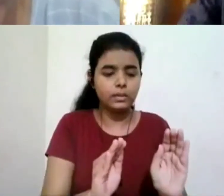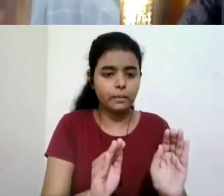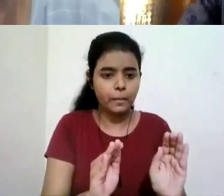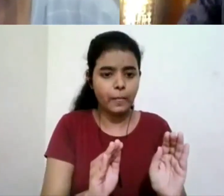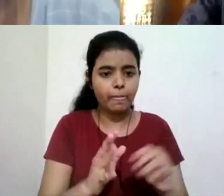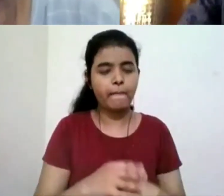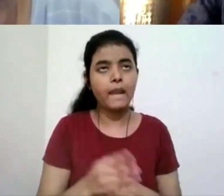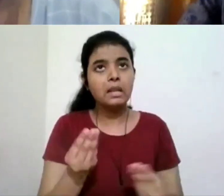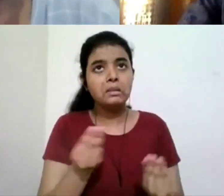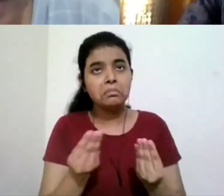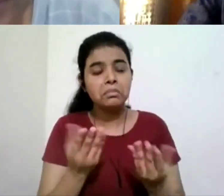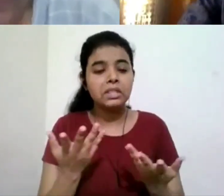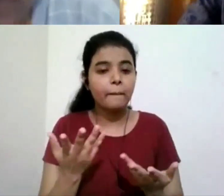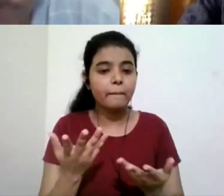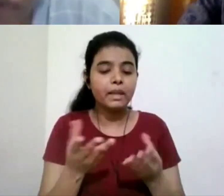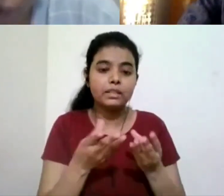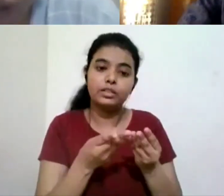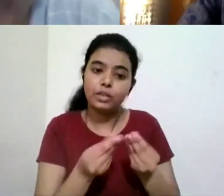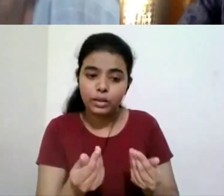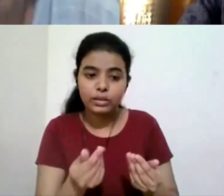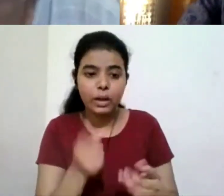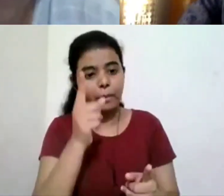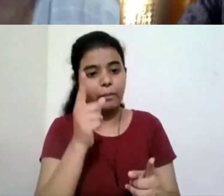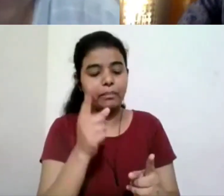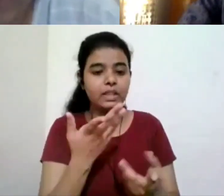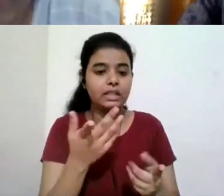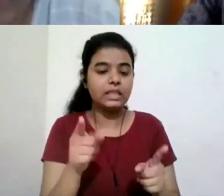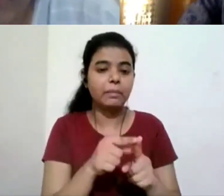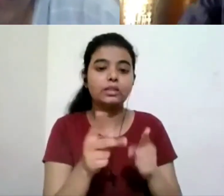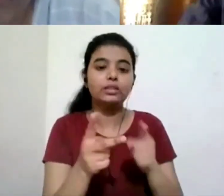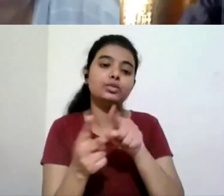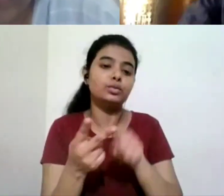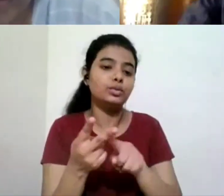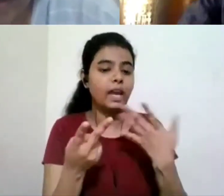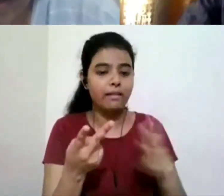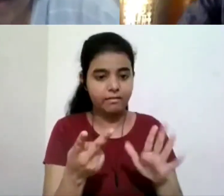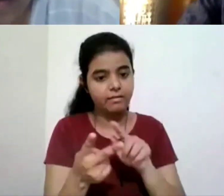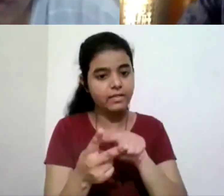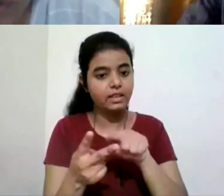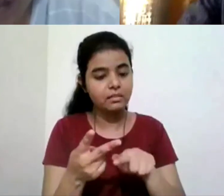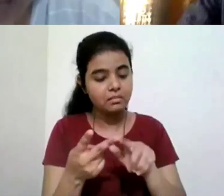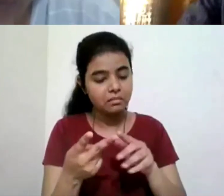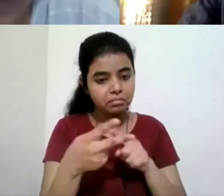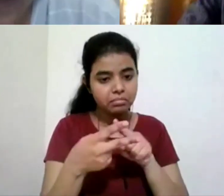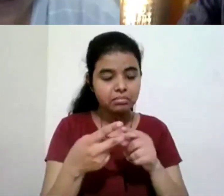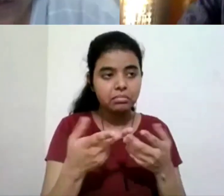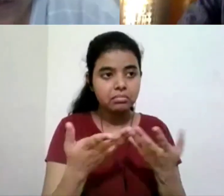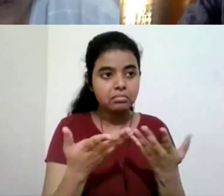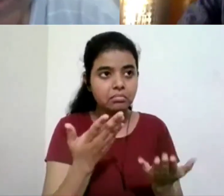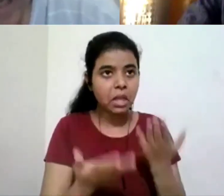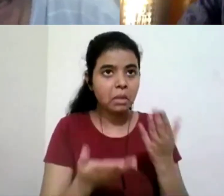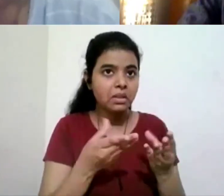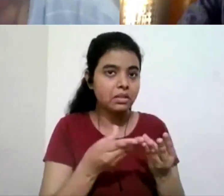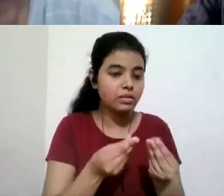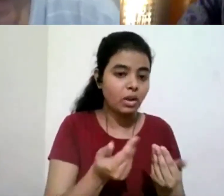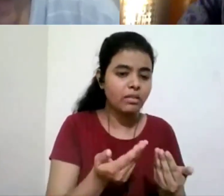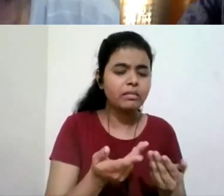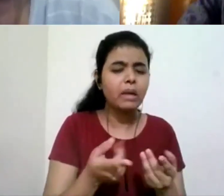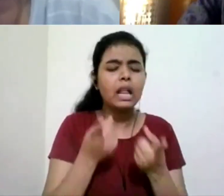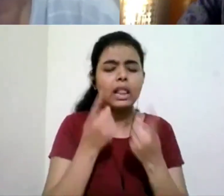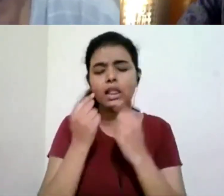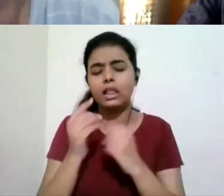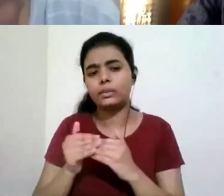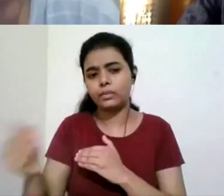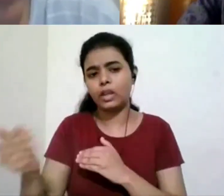sometimes symptomatic solutions and sometimes, you know, like to work for structural solutions. So I will check out with him